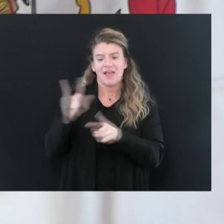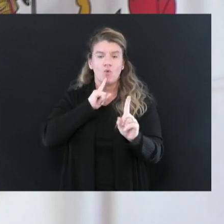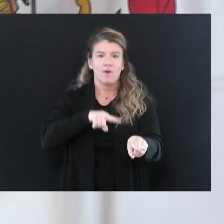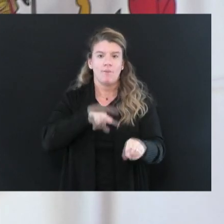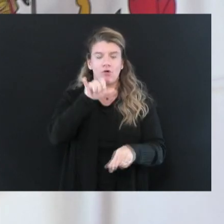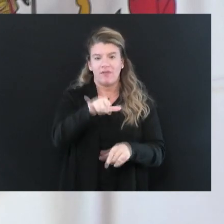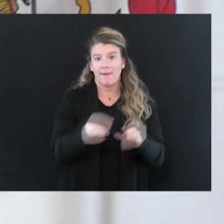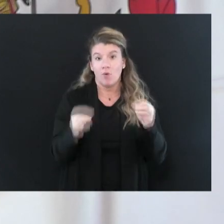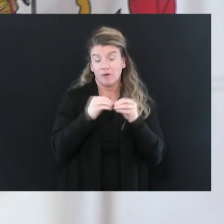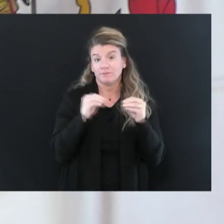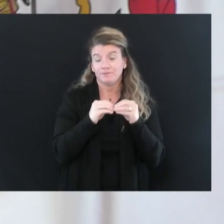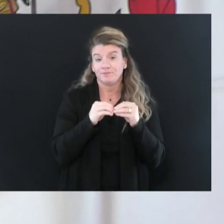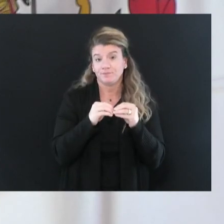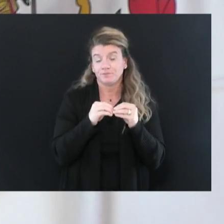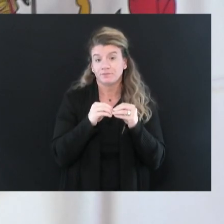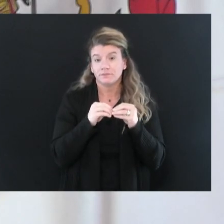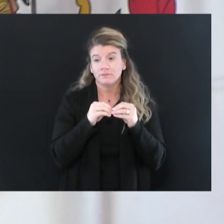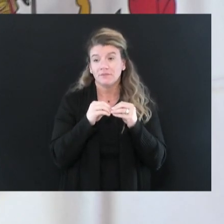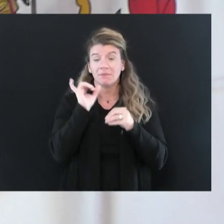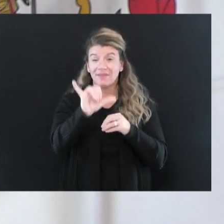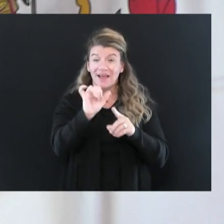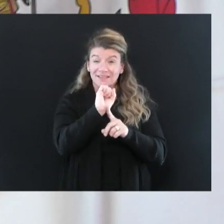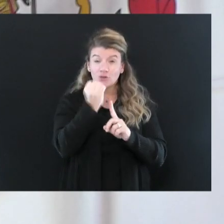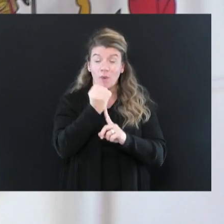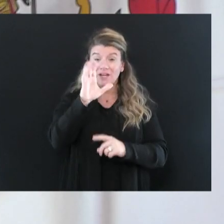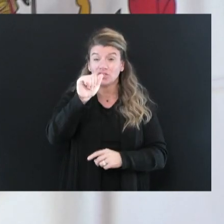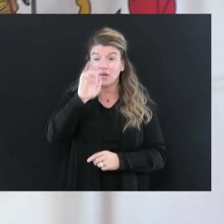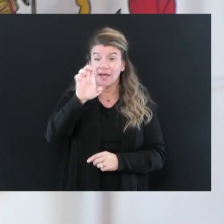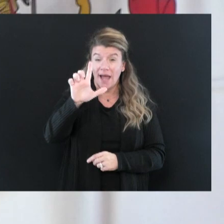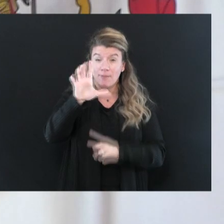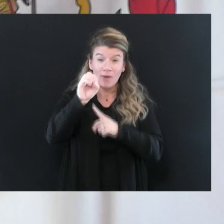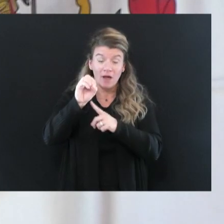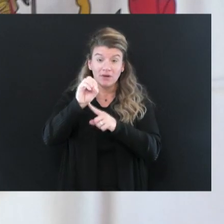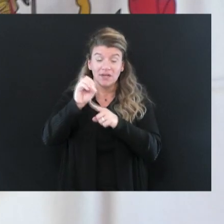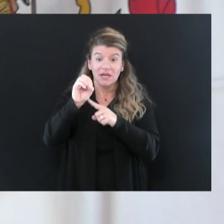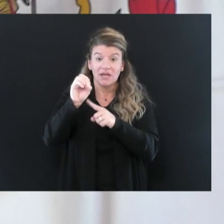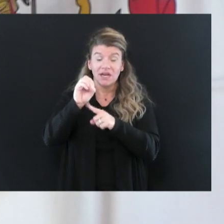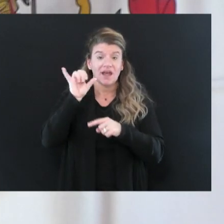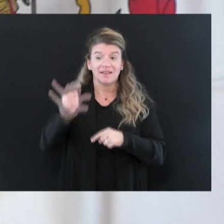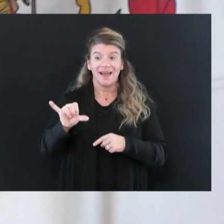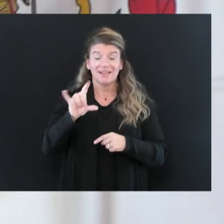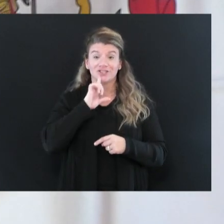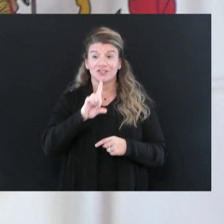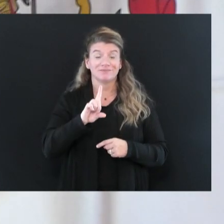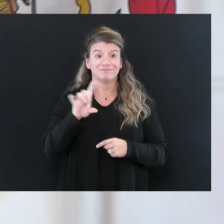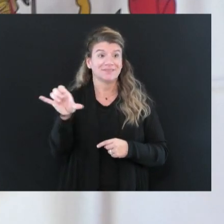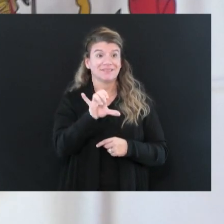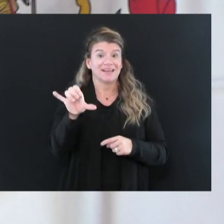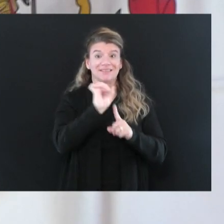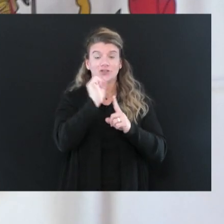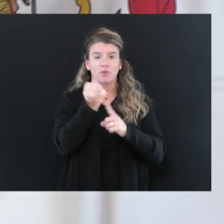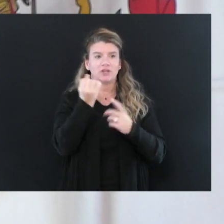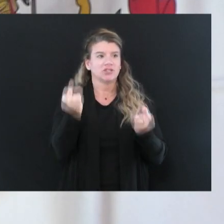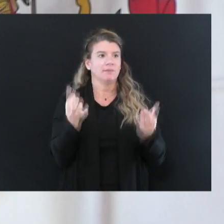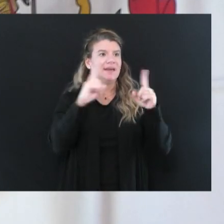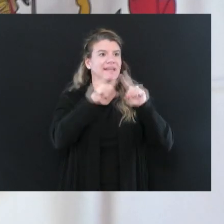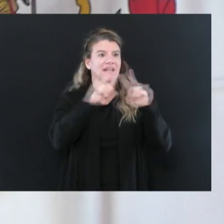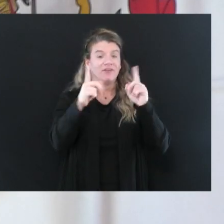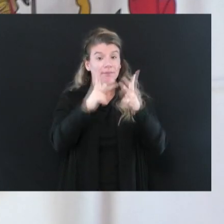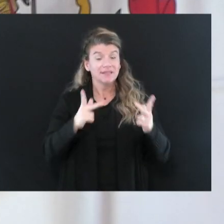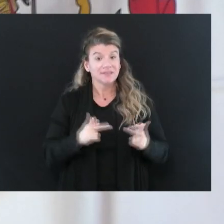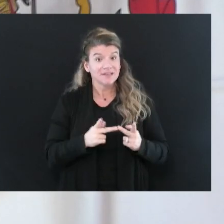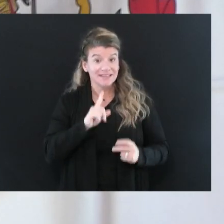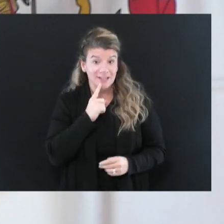on it more, but the situation in Cabell County is just like the situations lots and lots of places,